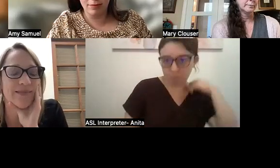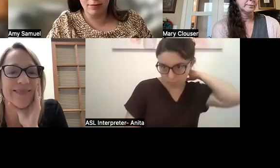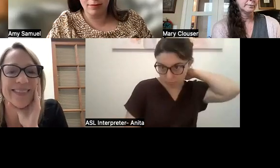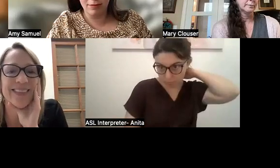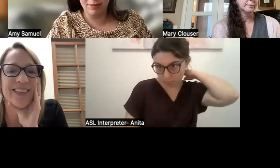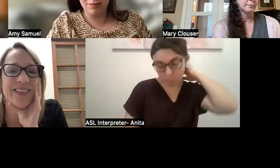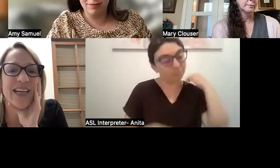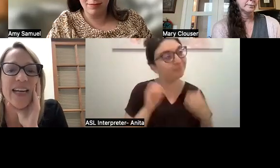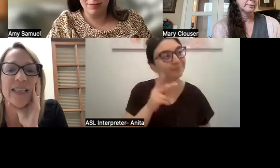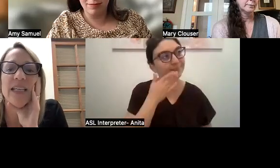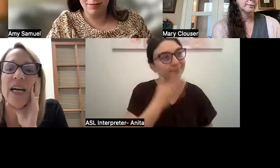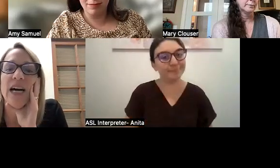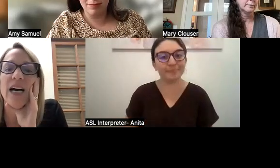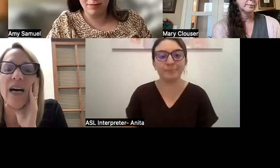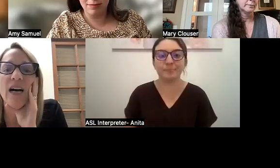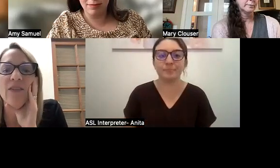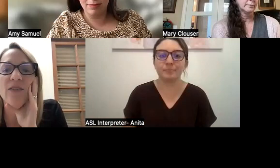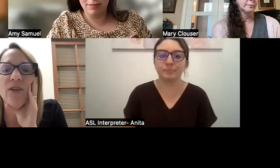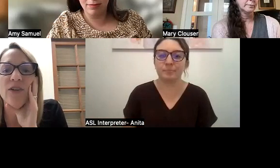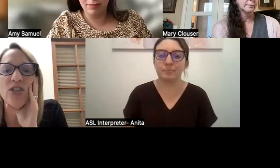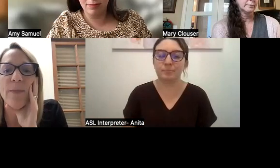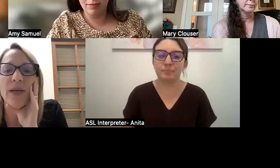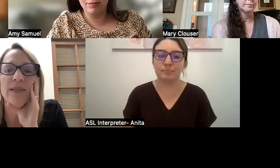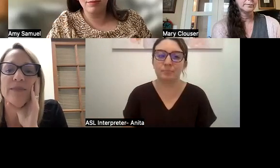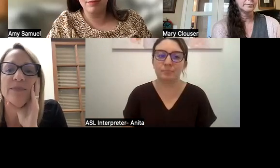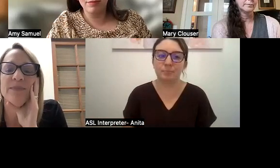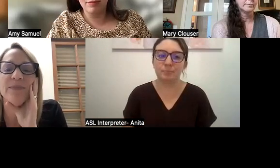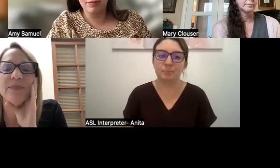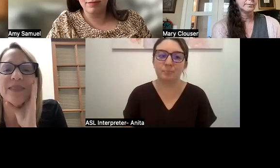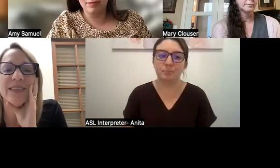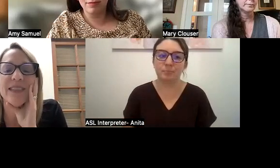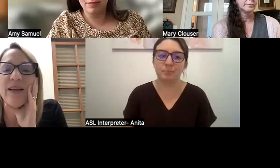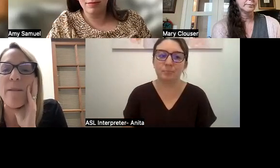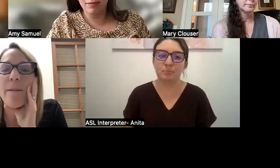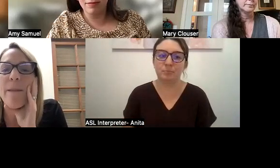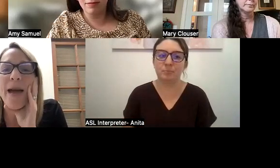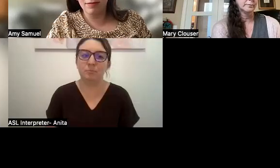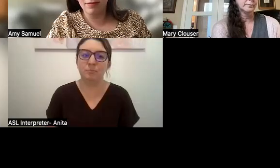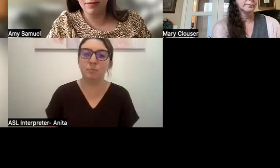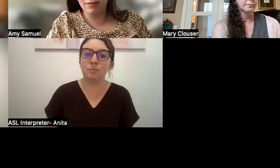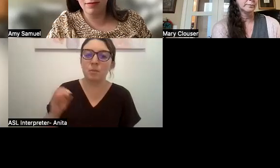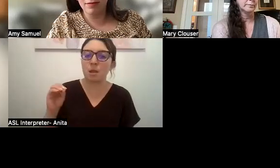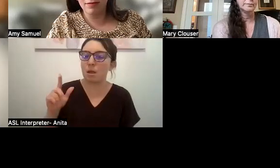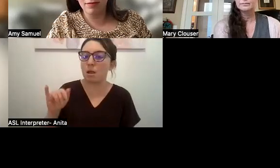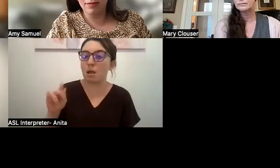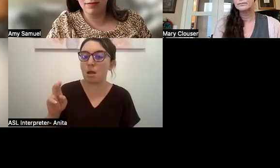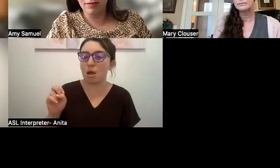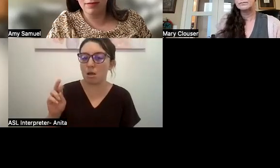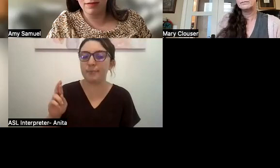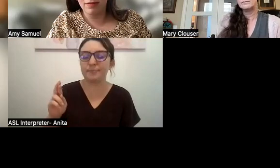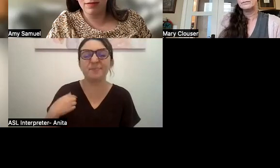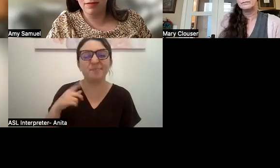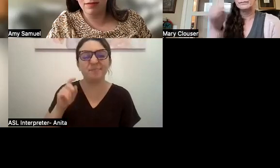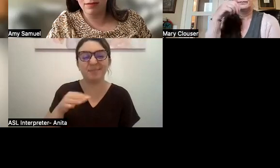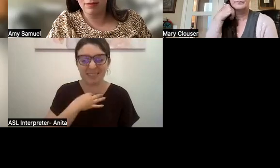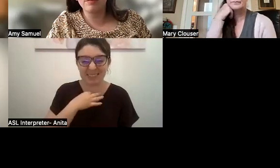Okay, thank you. Got it. Oliver Champion. Hi. Yeah, I was just curious, like we live kind